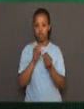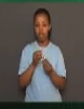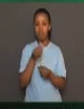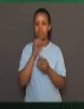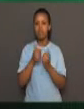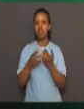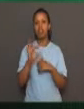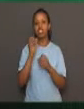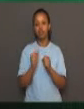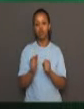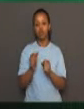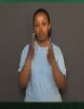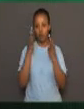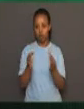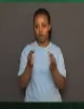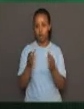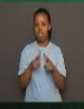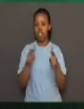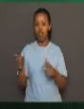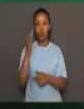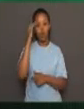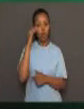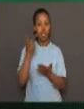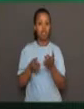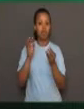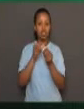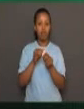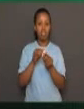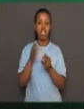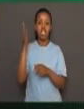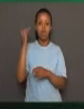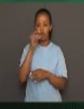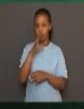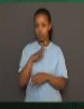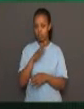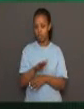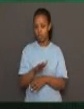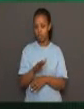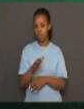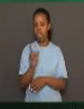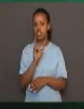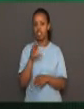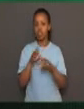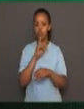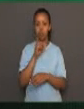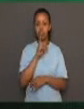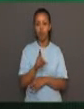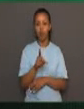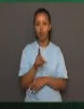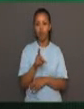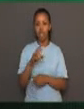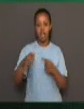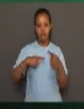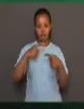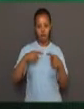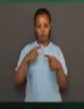food. The larger brain size also enabled early humans to use their